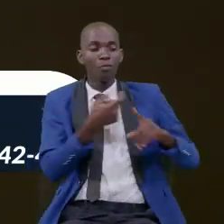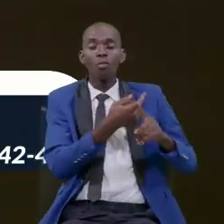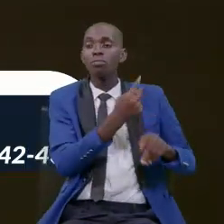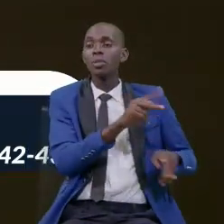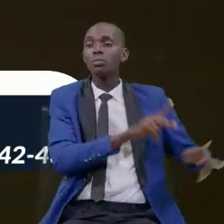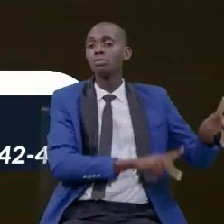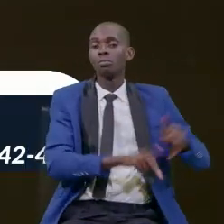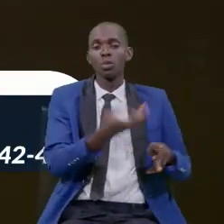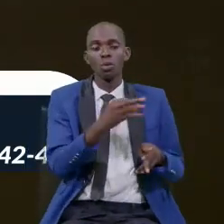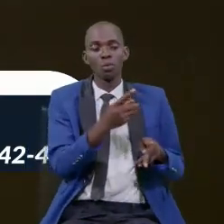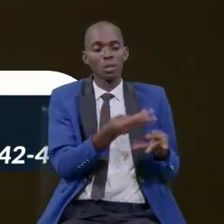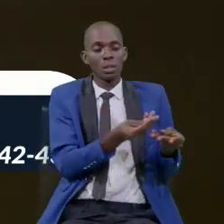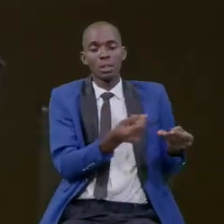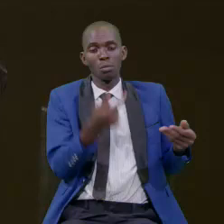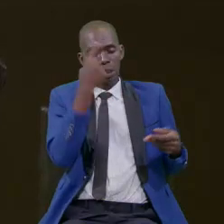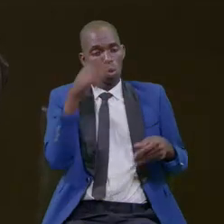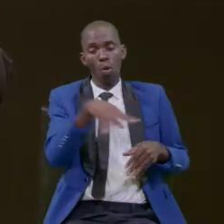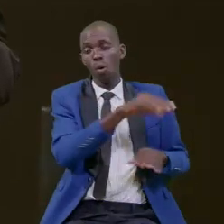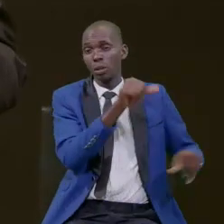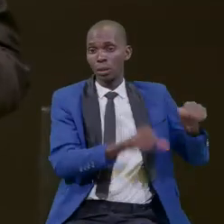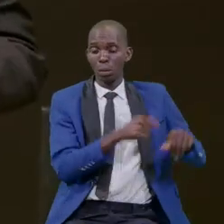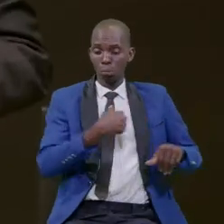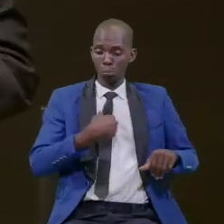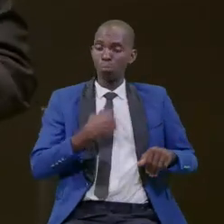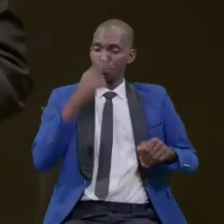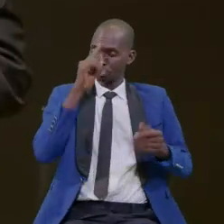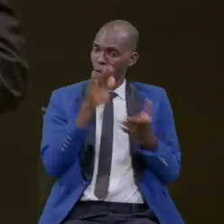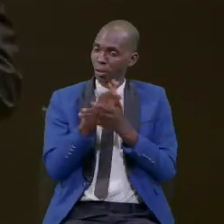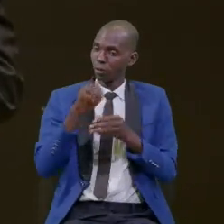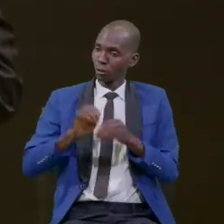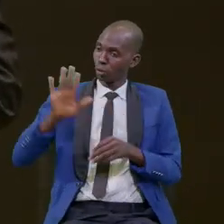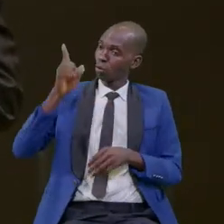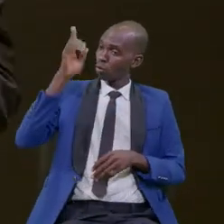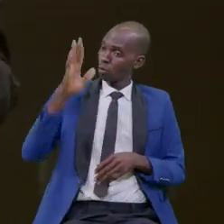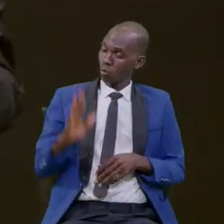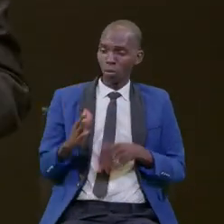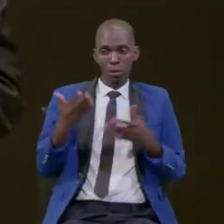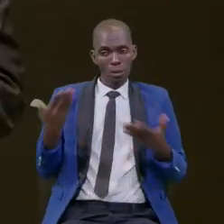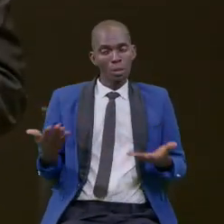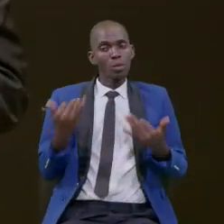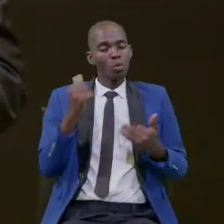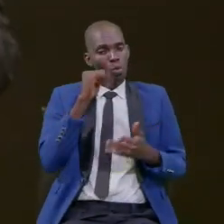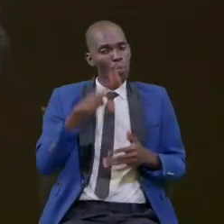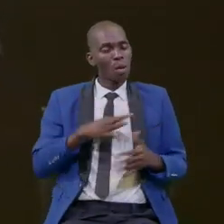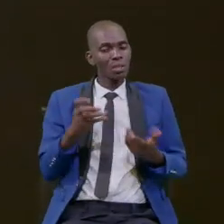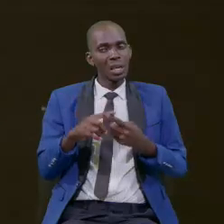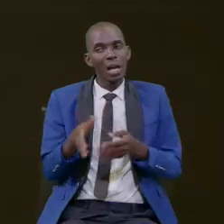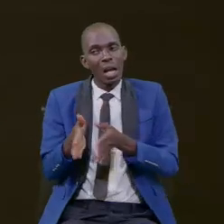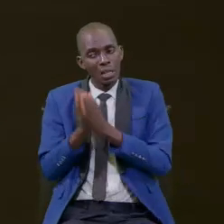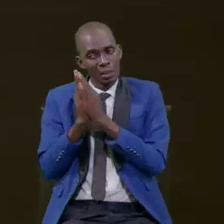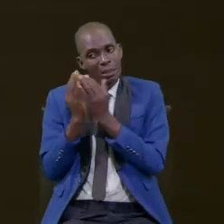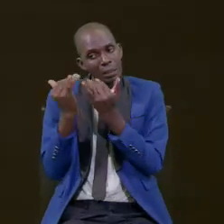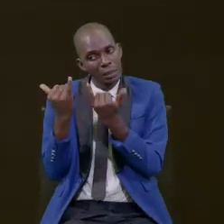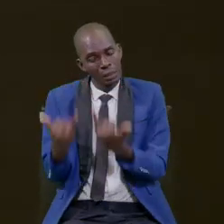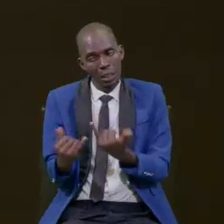by confession, she had separated herself from the people of the land. She said, now,